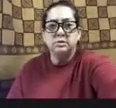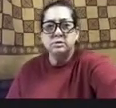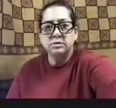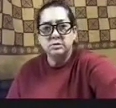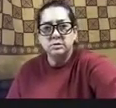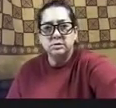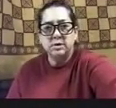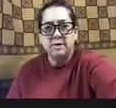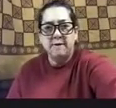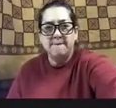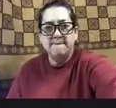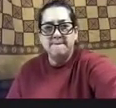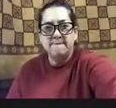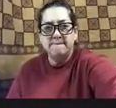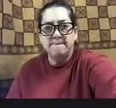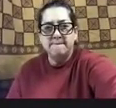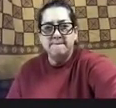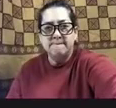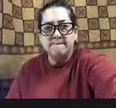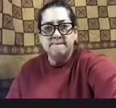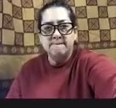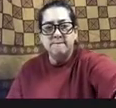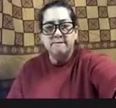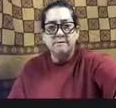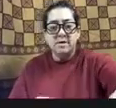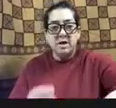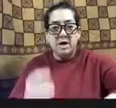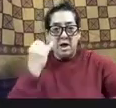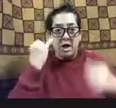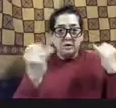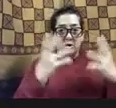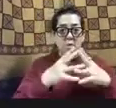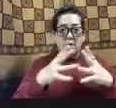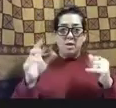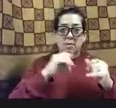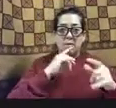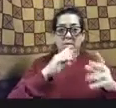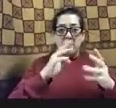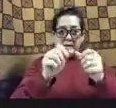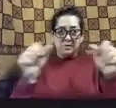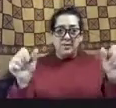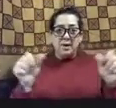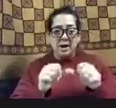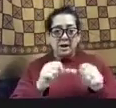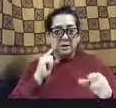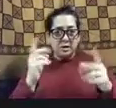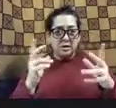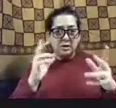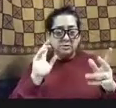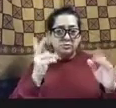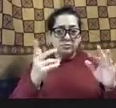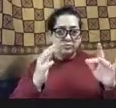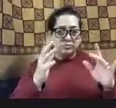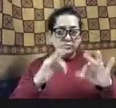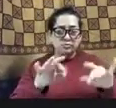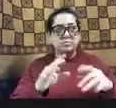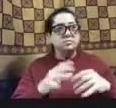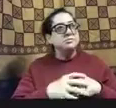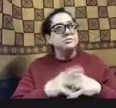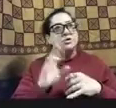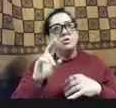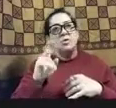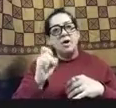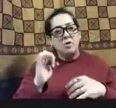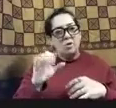founded, you know, the idea was to be in that radical middle space, and it still is, and to